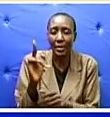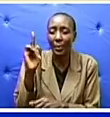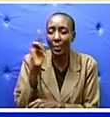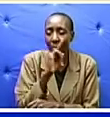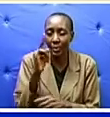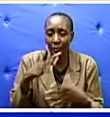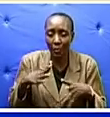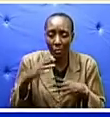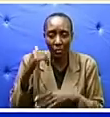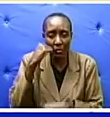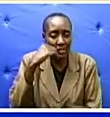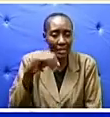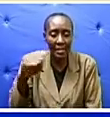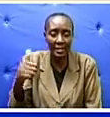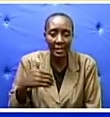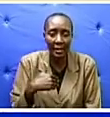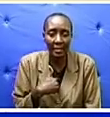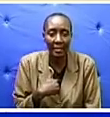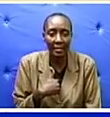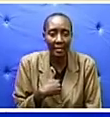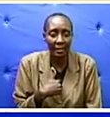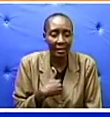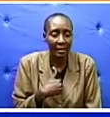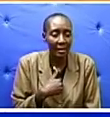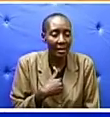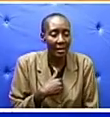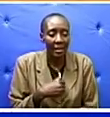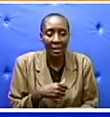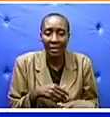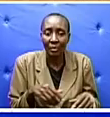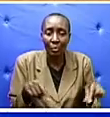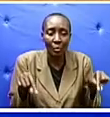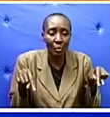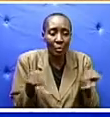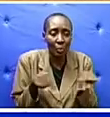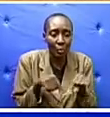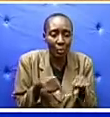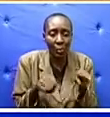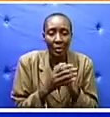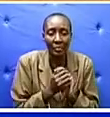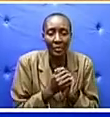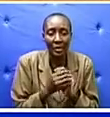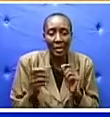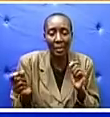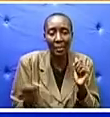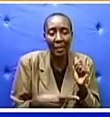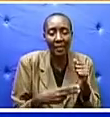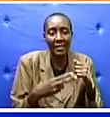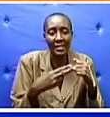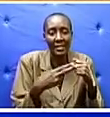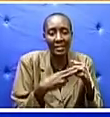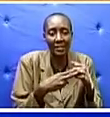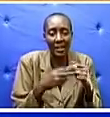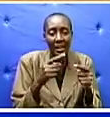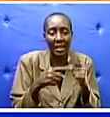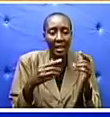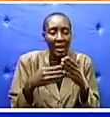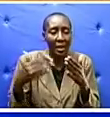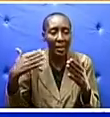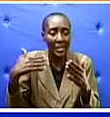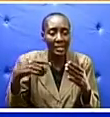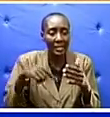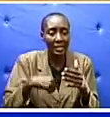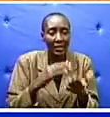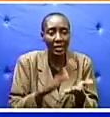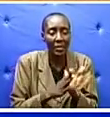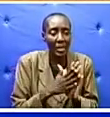pre-existing conditions? It was really scary. And what scenario, I got it in July last year. You know, when you first